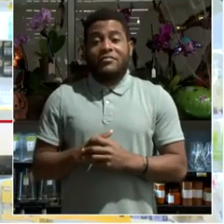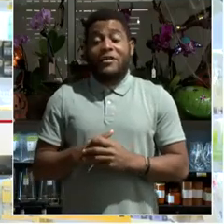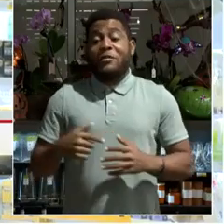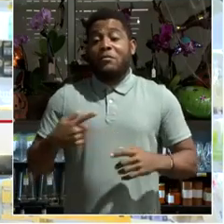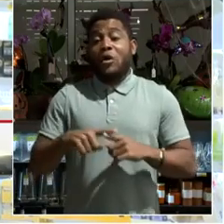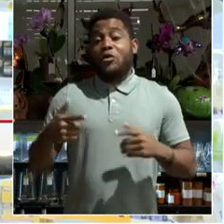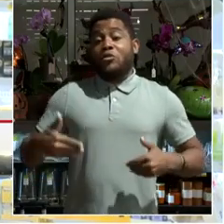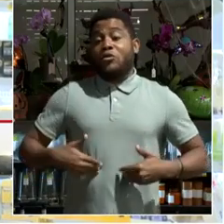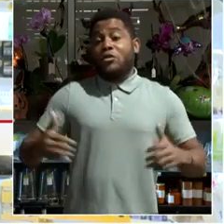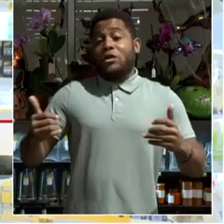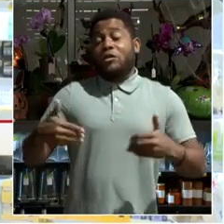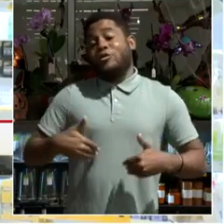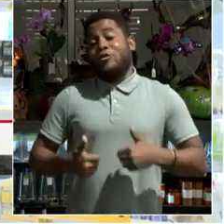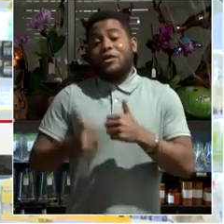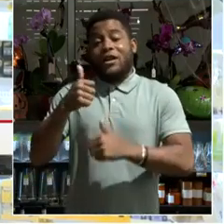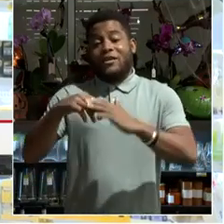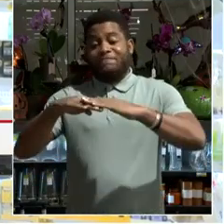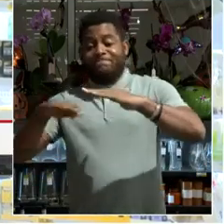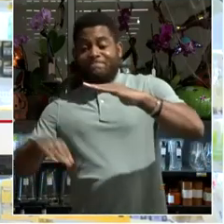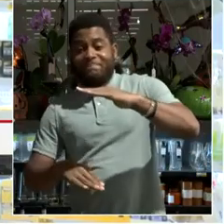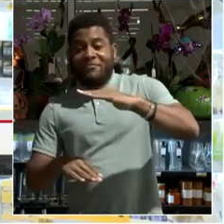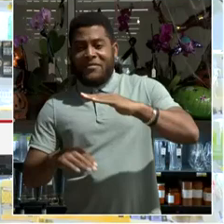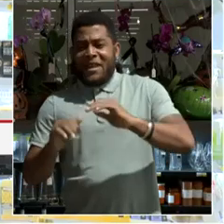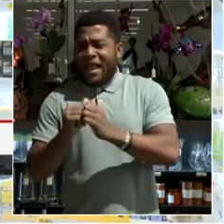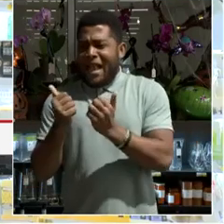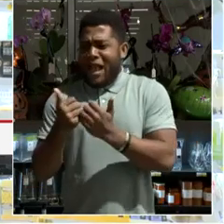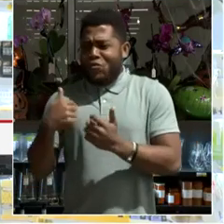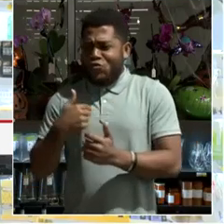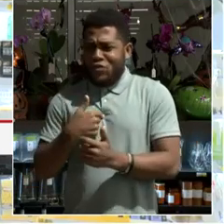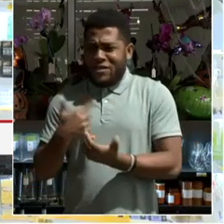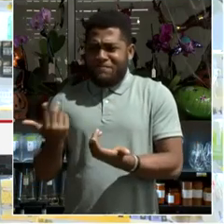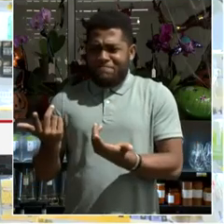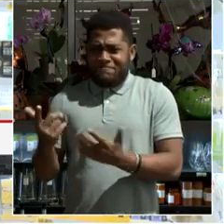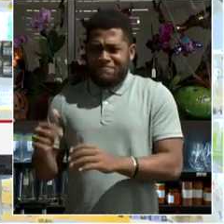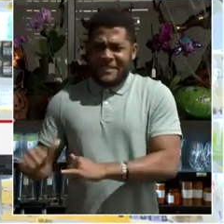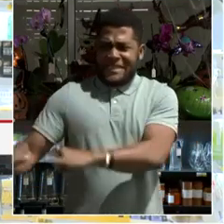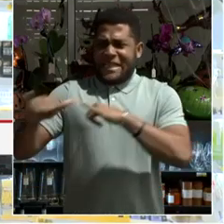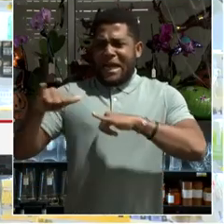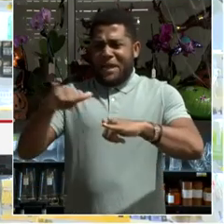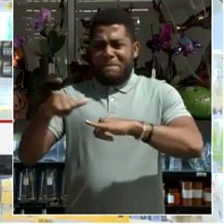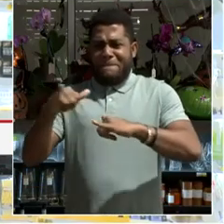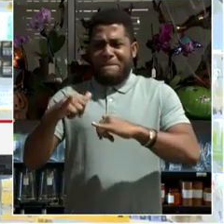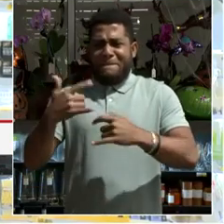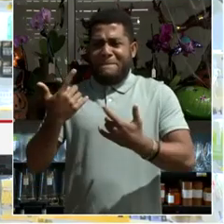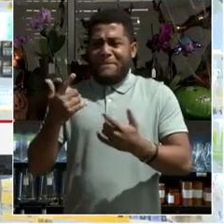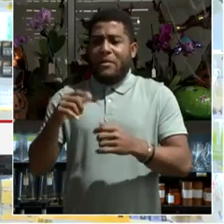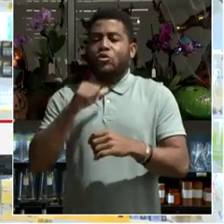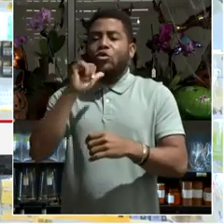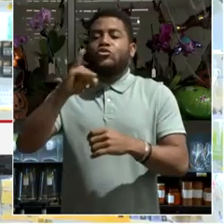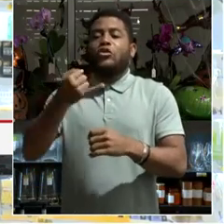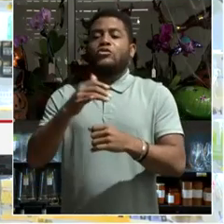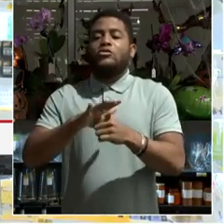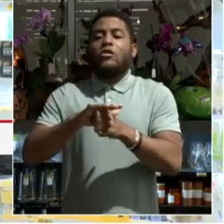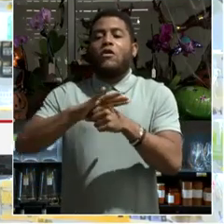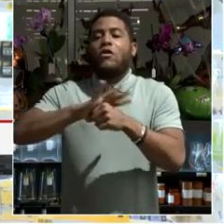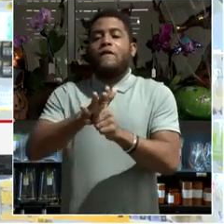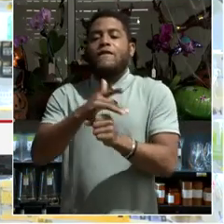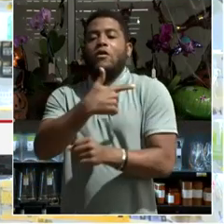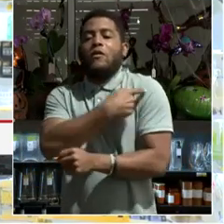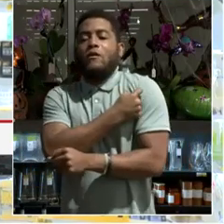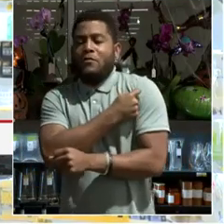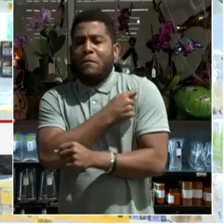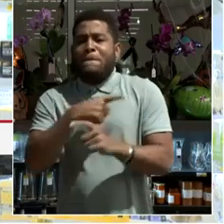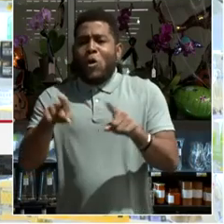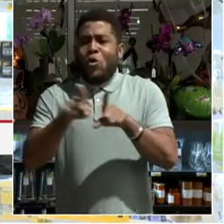be like them. And it's not just COVID that we're thinking about at this time of year either, but the flu shot. And